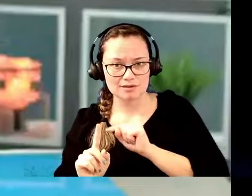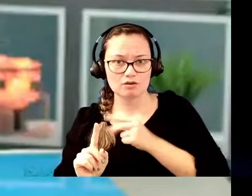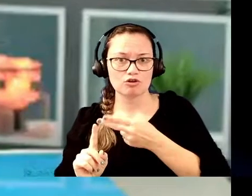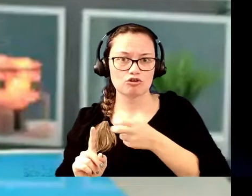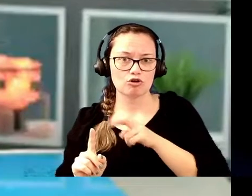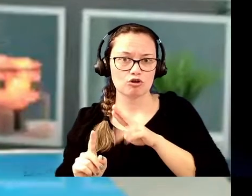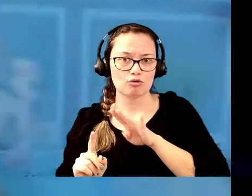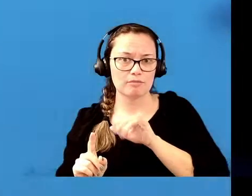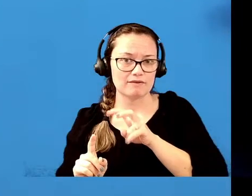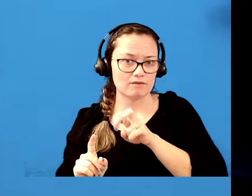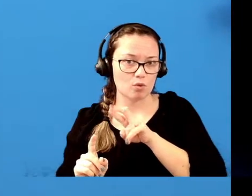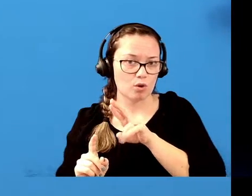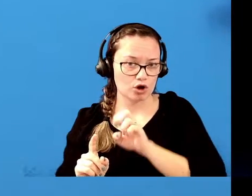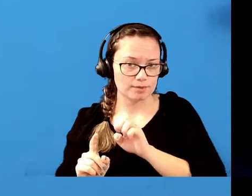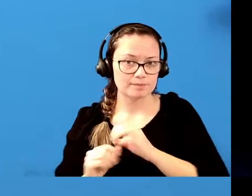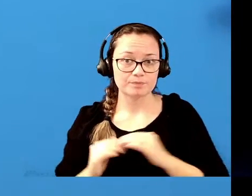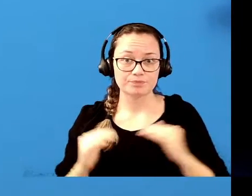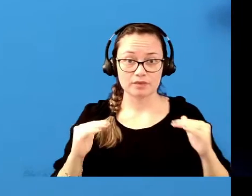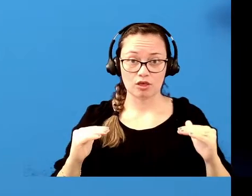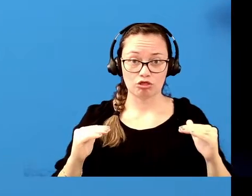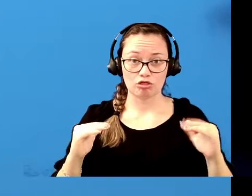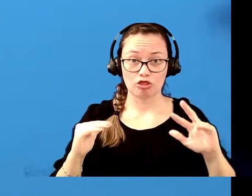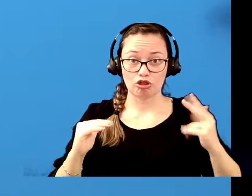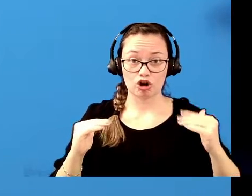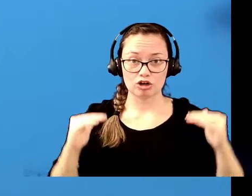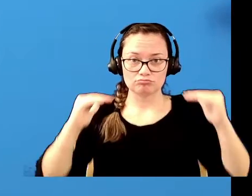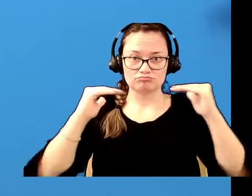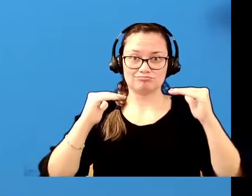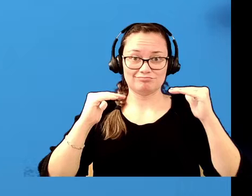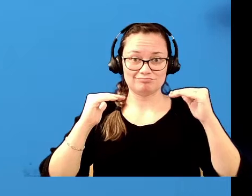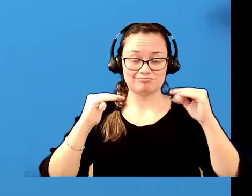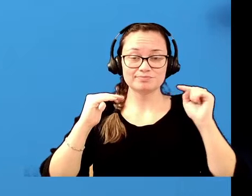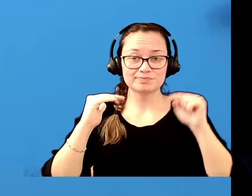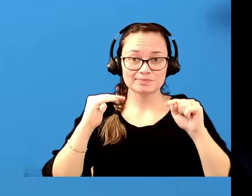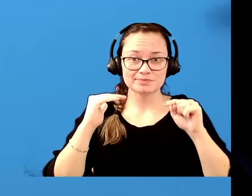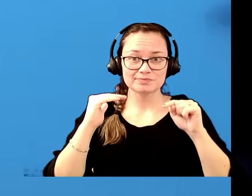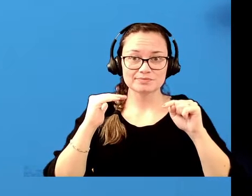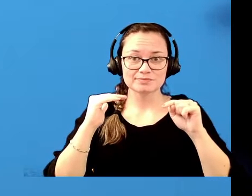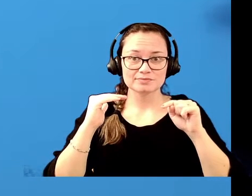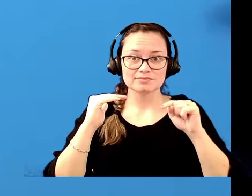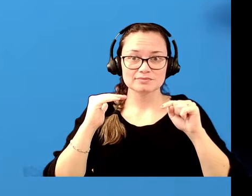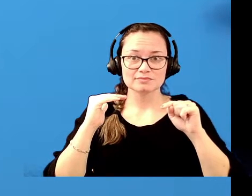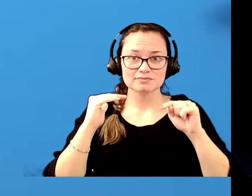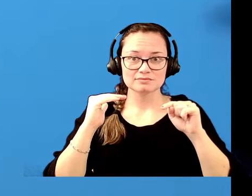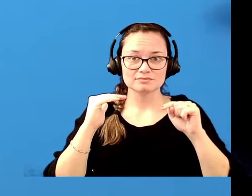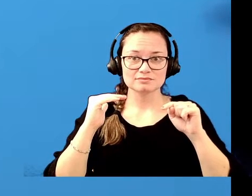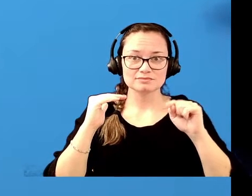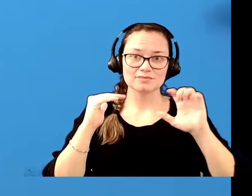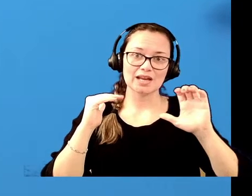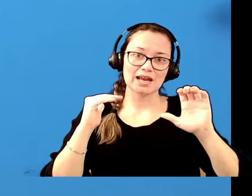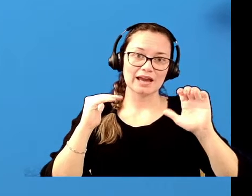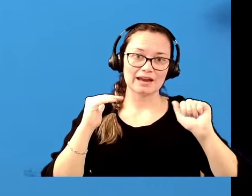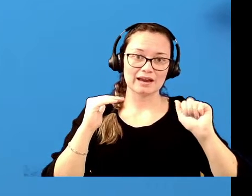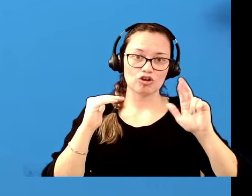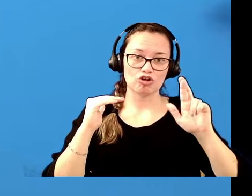food. Next up on our list would be, we'll put these kind of in the same group,